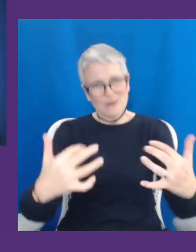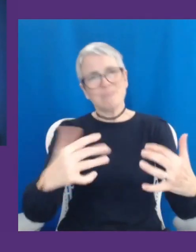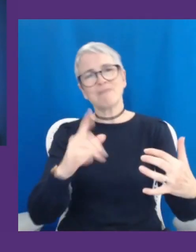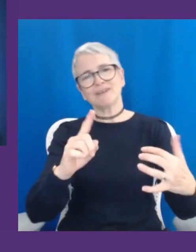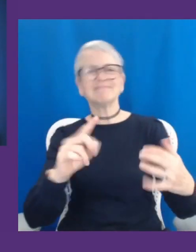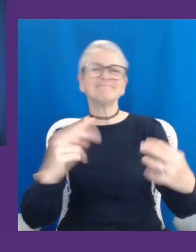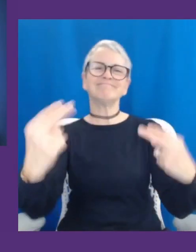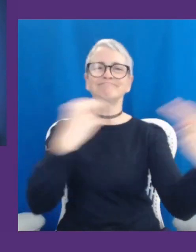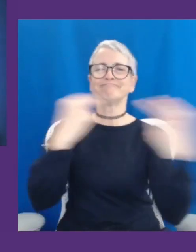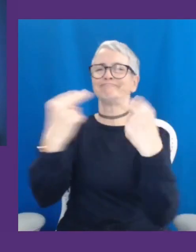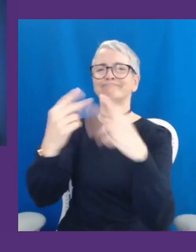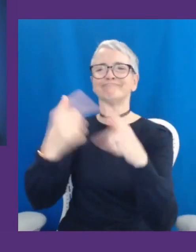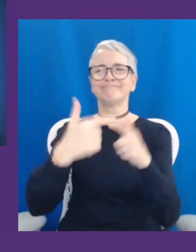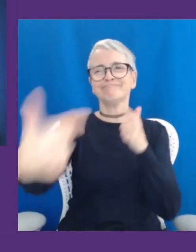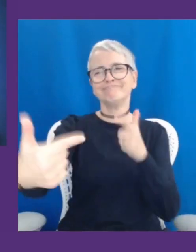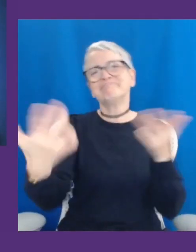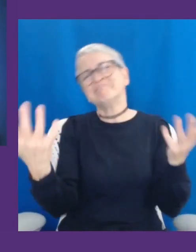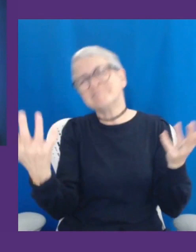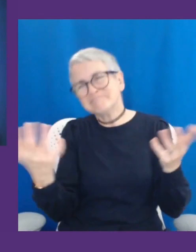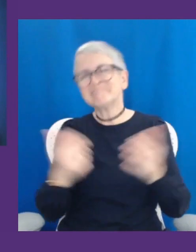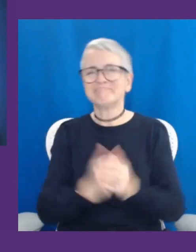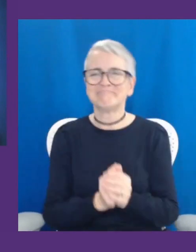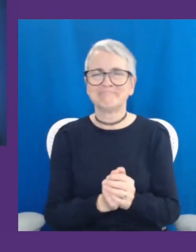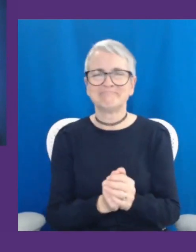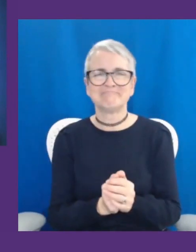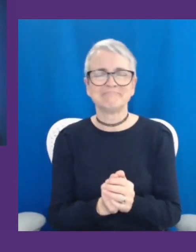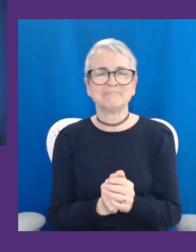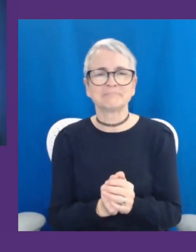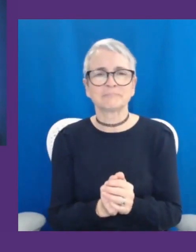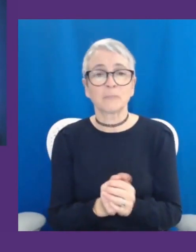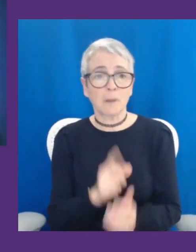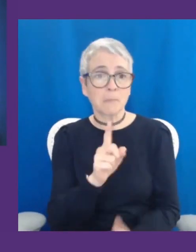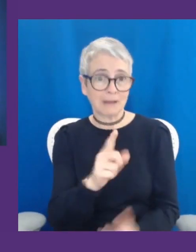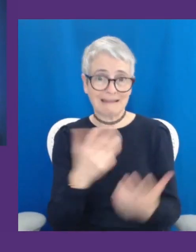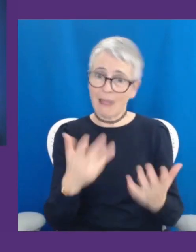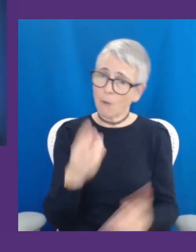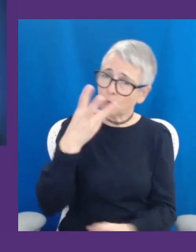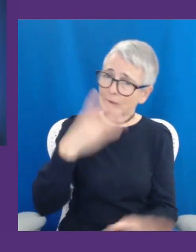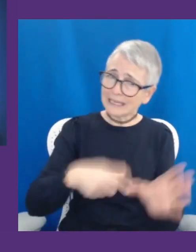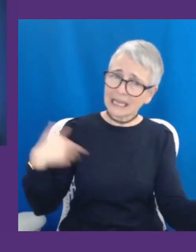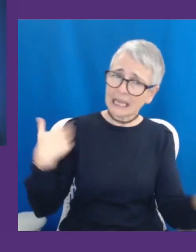joining. But it's 3 years on, and what's